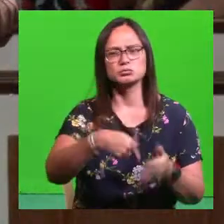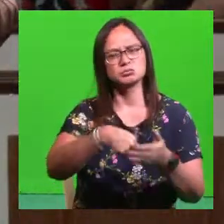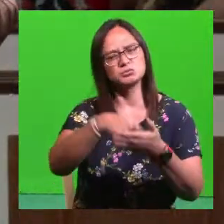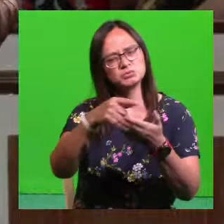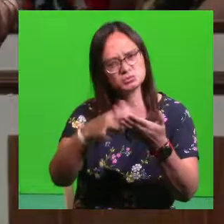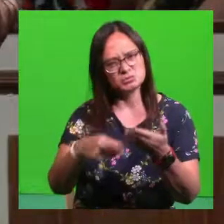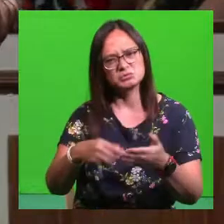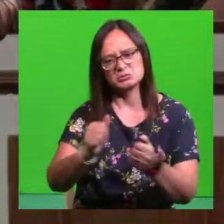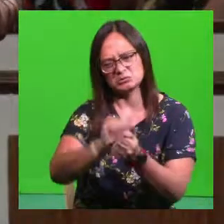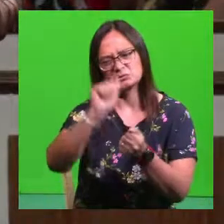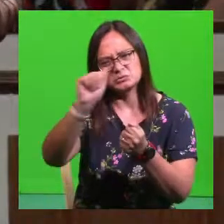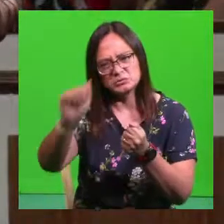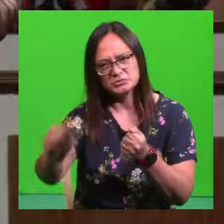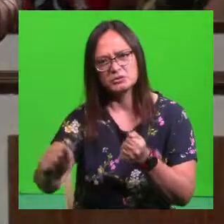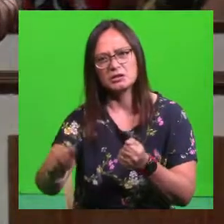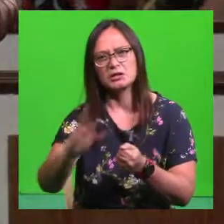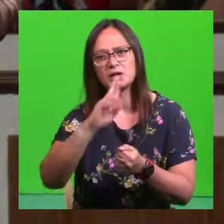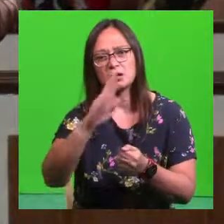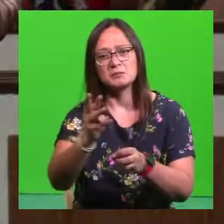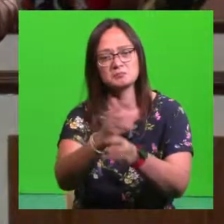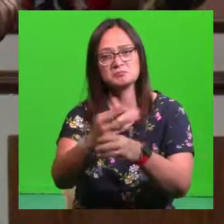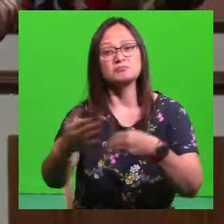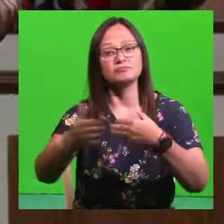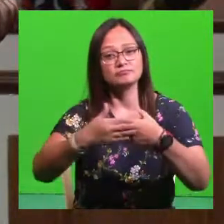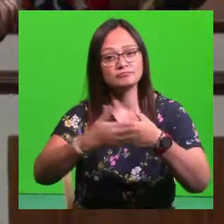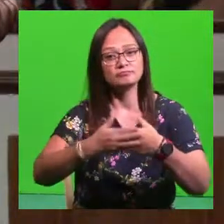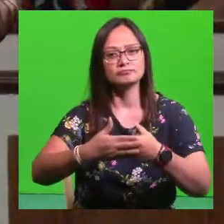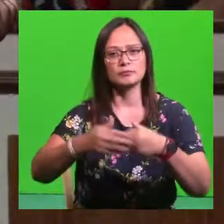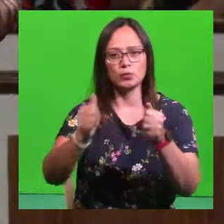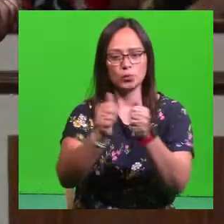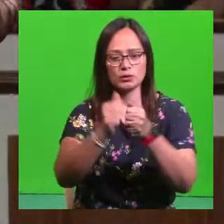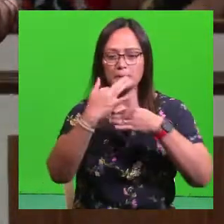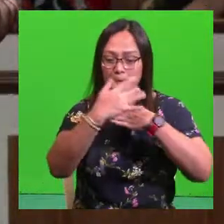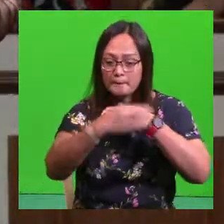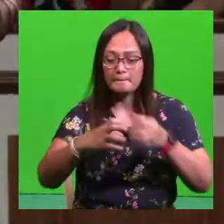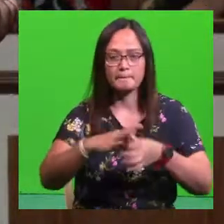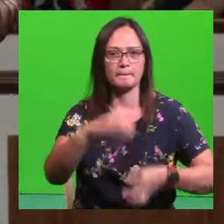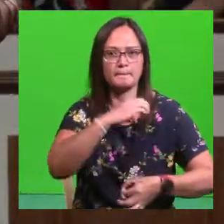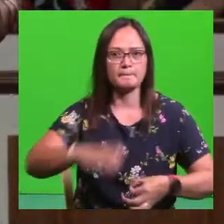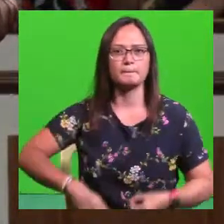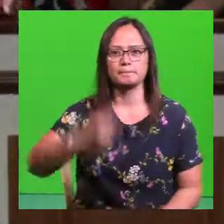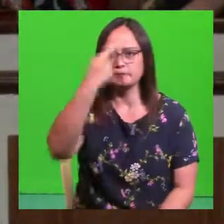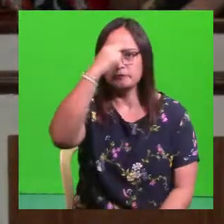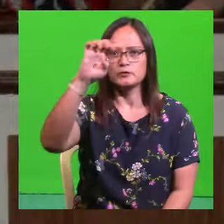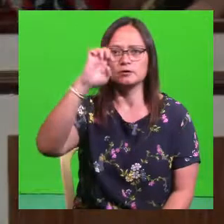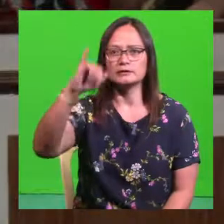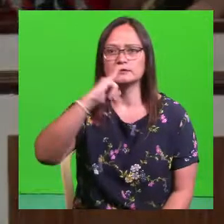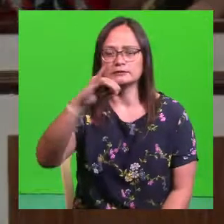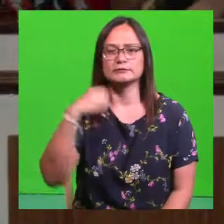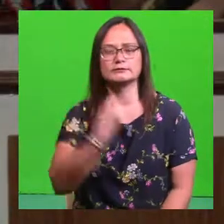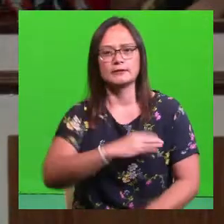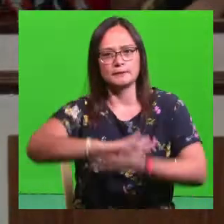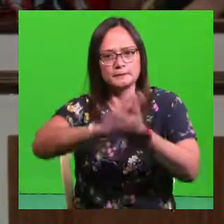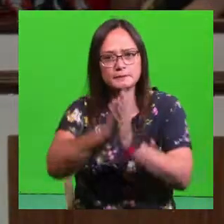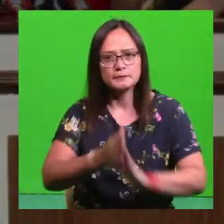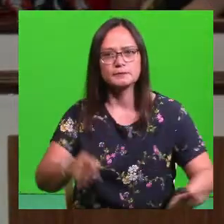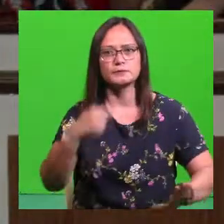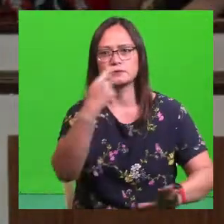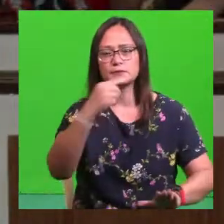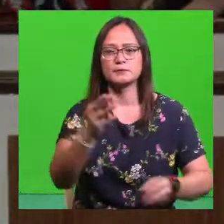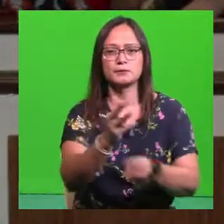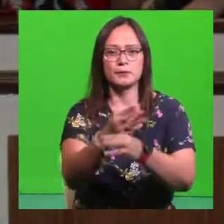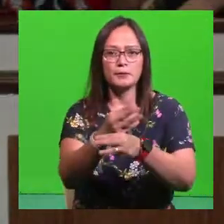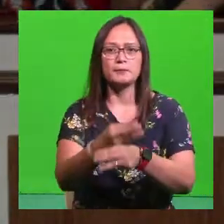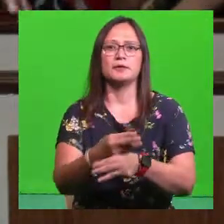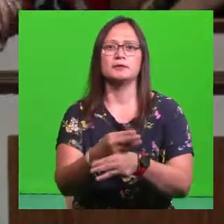made nigh by the blood of Christ. For He is our peace, who hath made both one, and hath broken